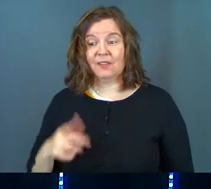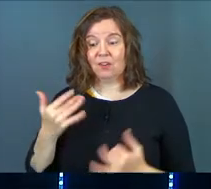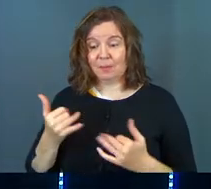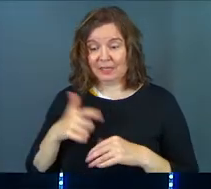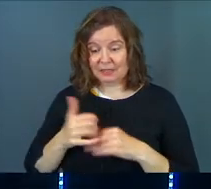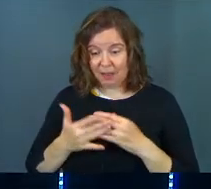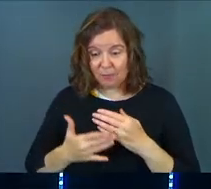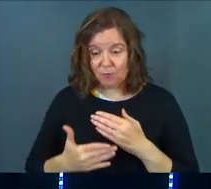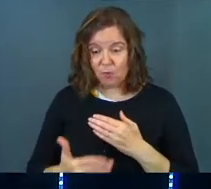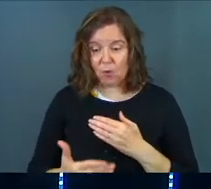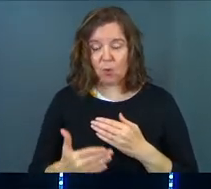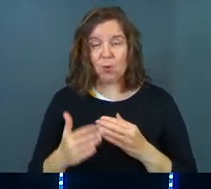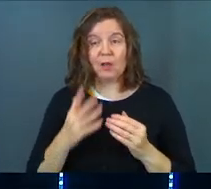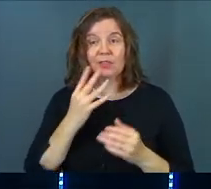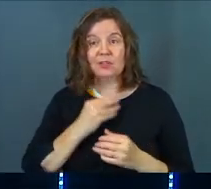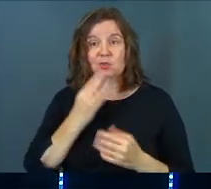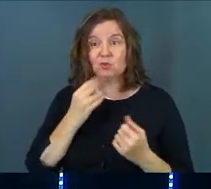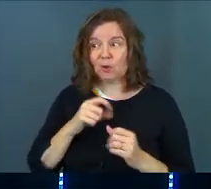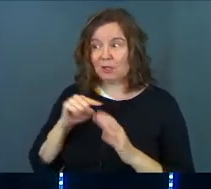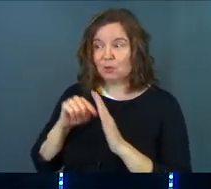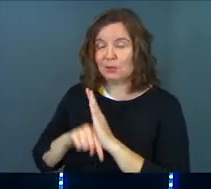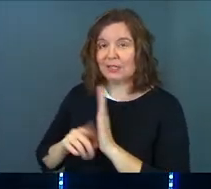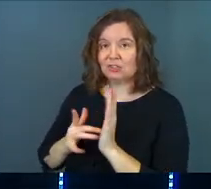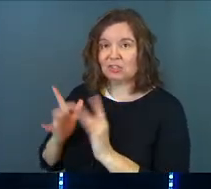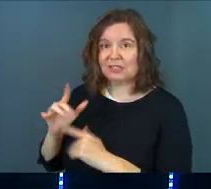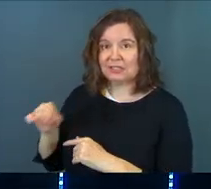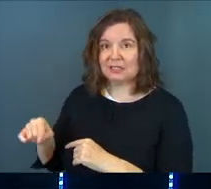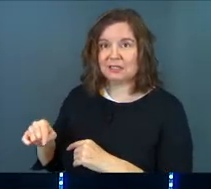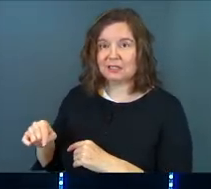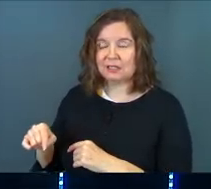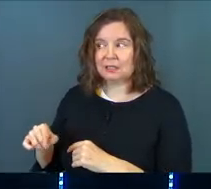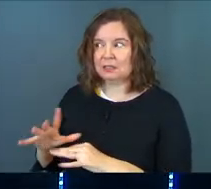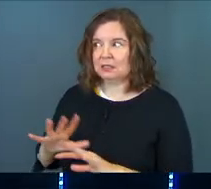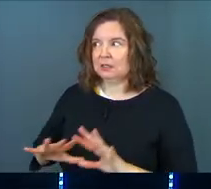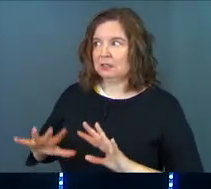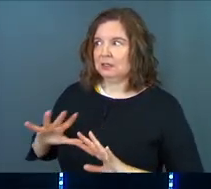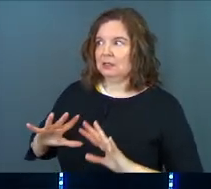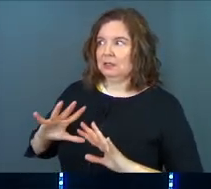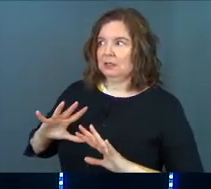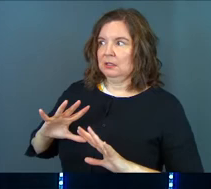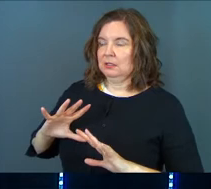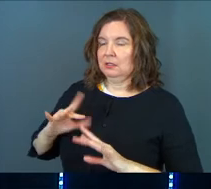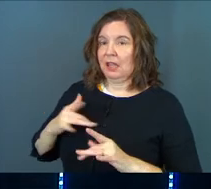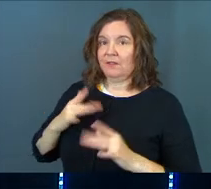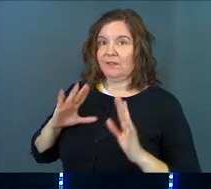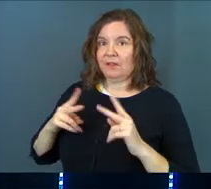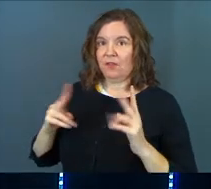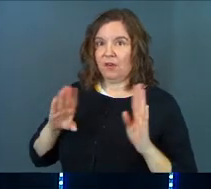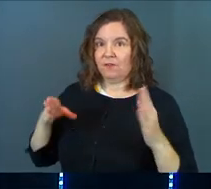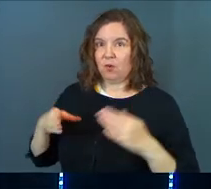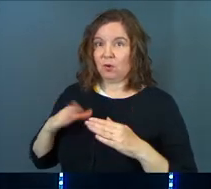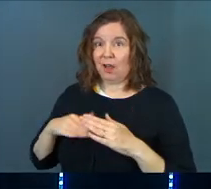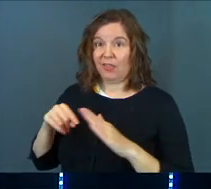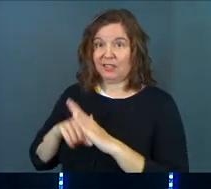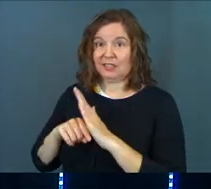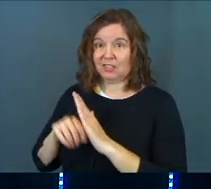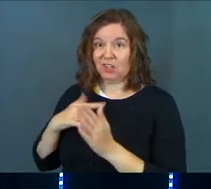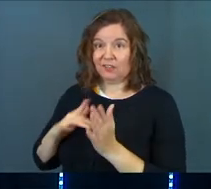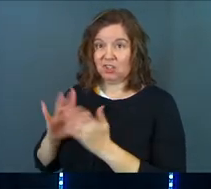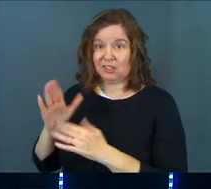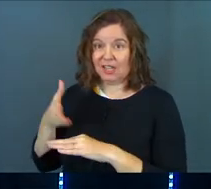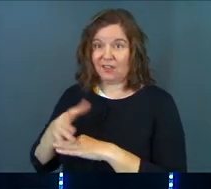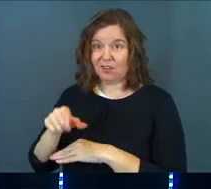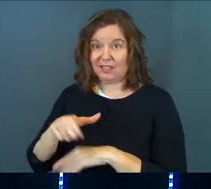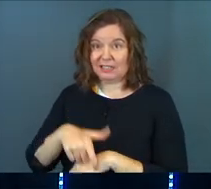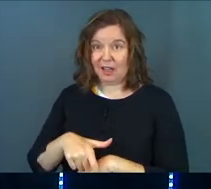And from this point forward, the Jews try to kill Jesus. They get very, very focused on the assassination of